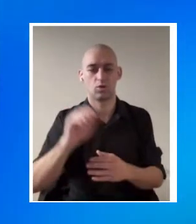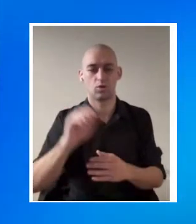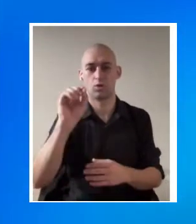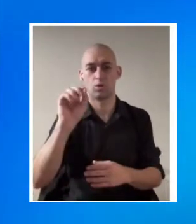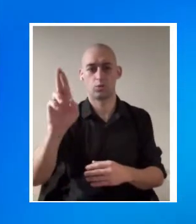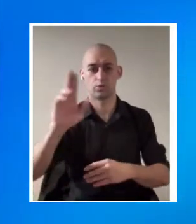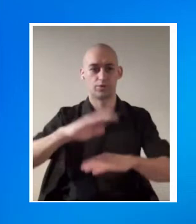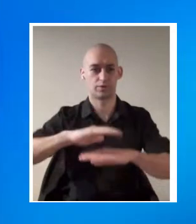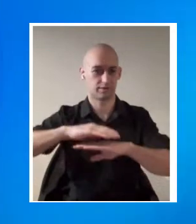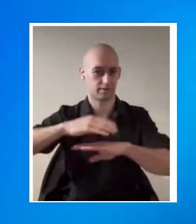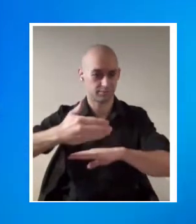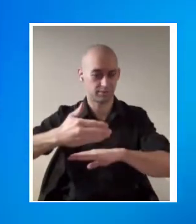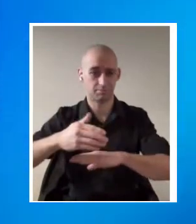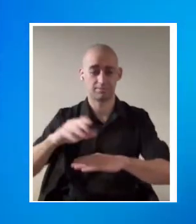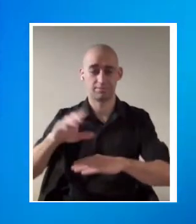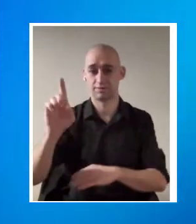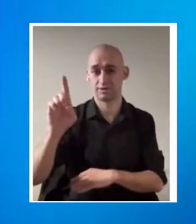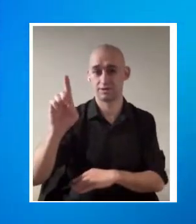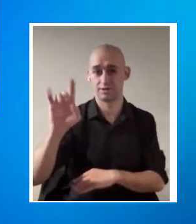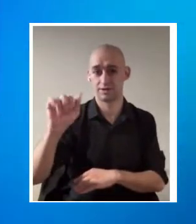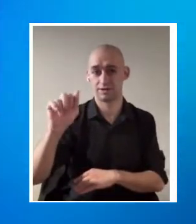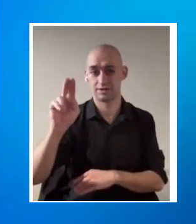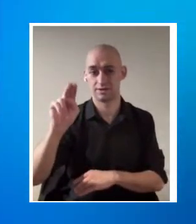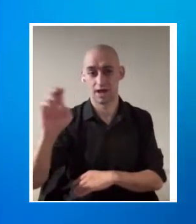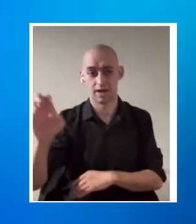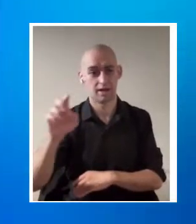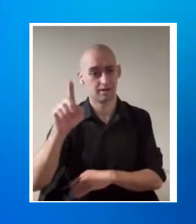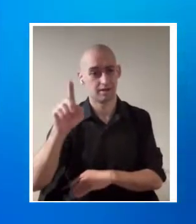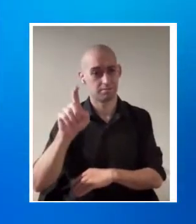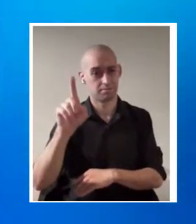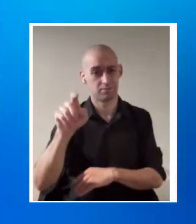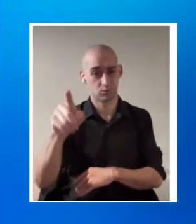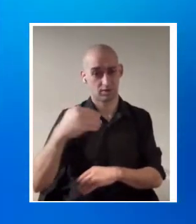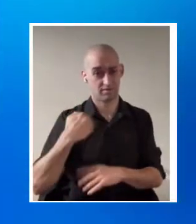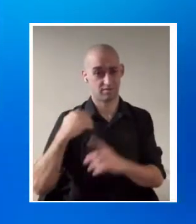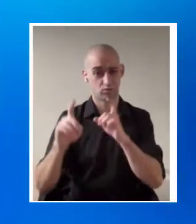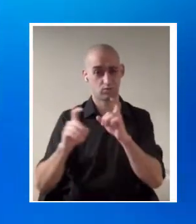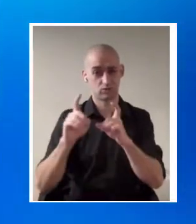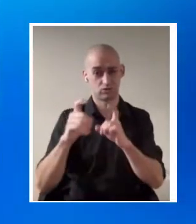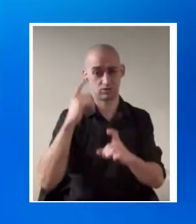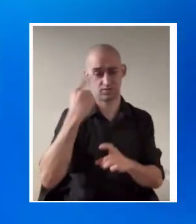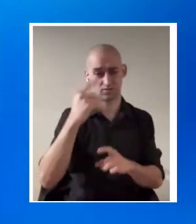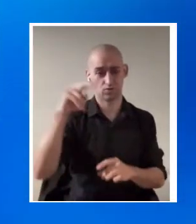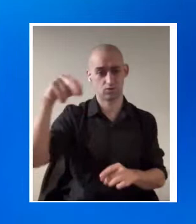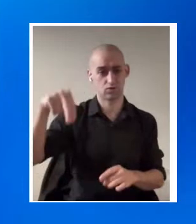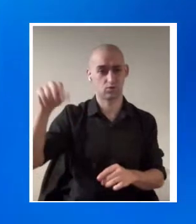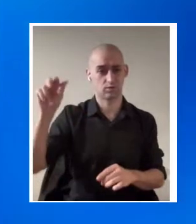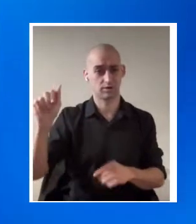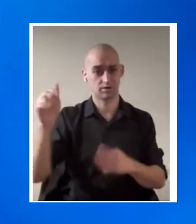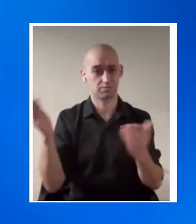Diane, any questions that have popped into the Q&A?